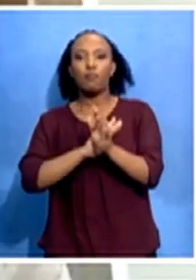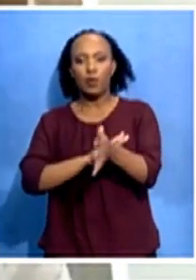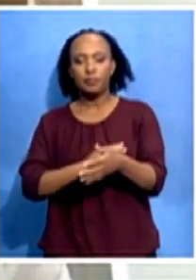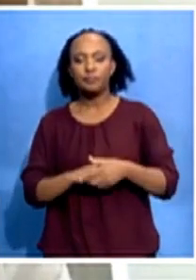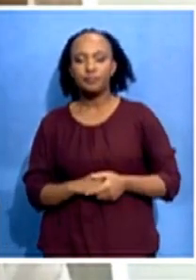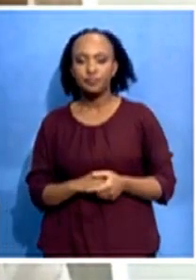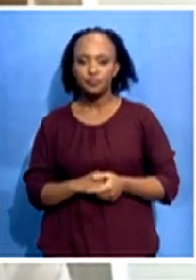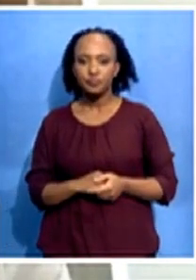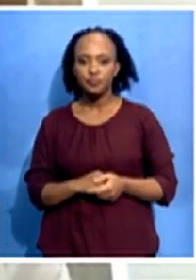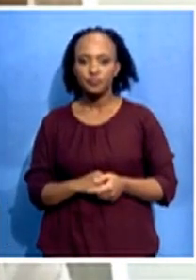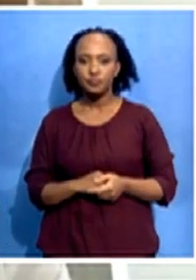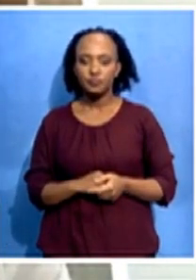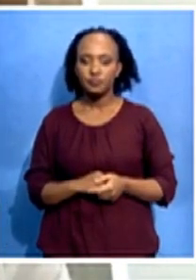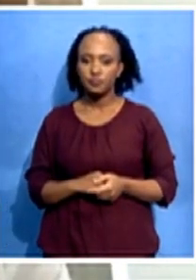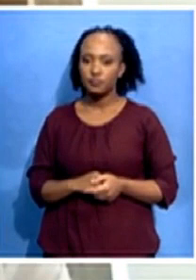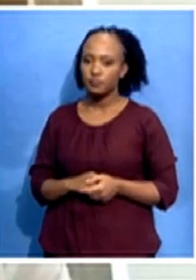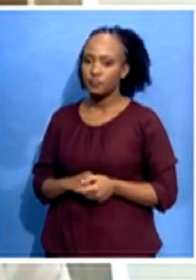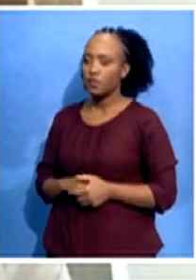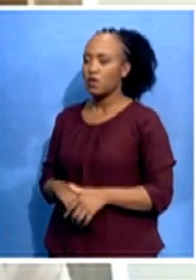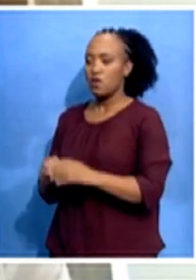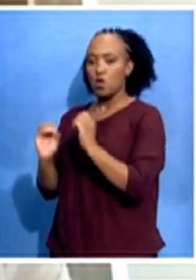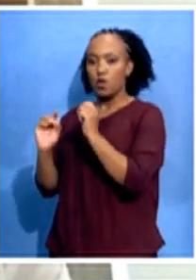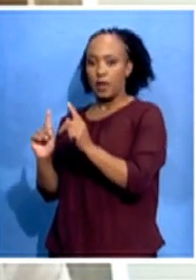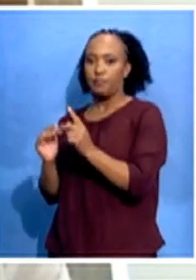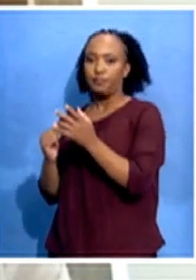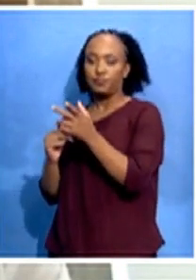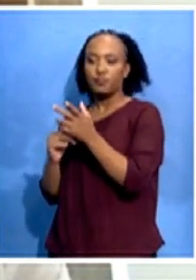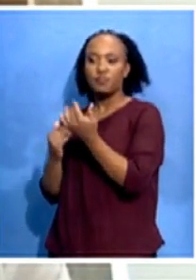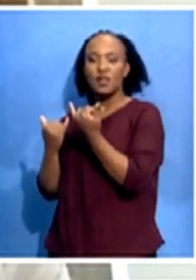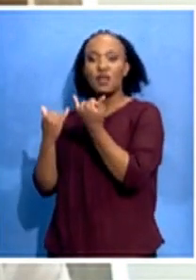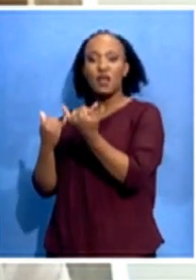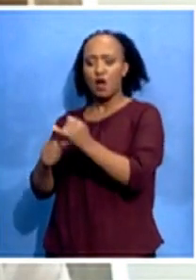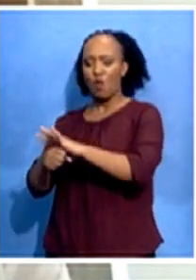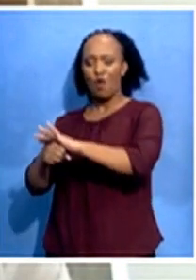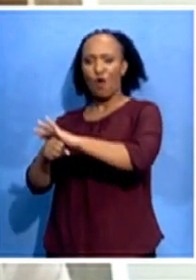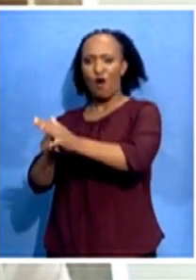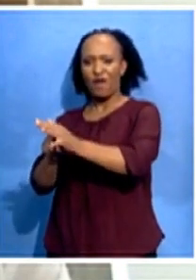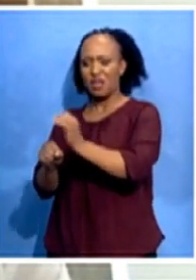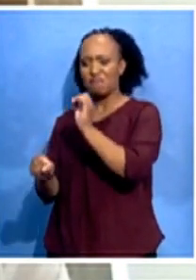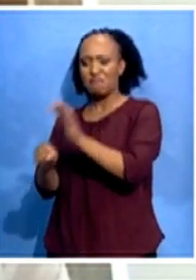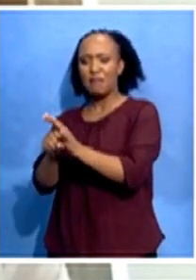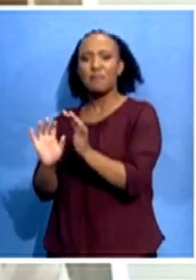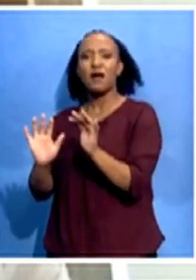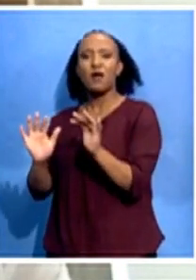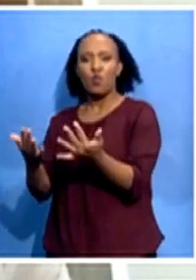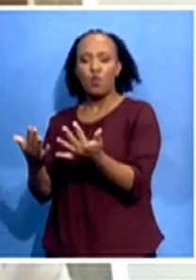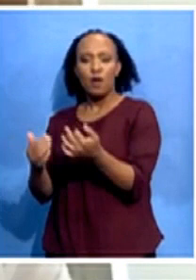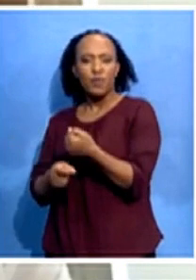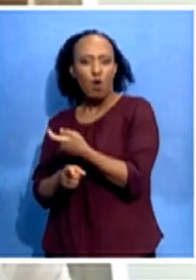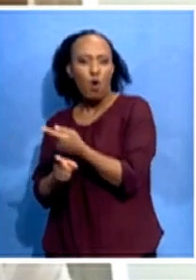Okay, let's talk about the effects of COVID-19, how it's affected everyone,